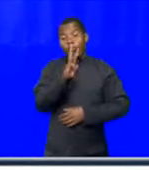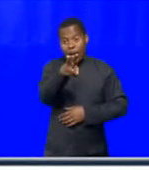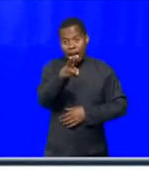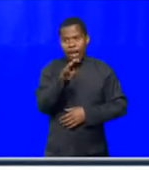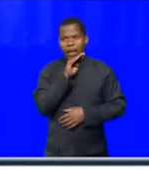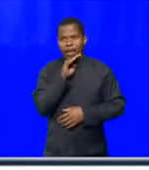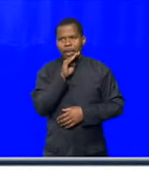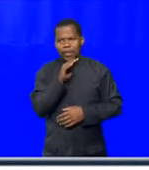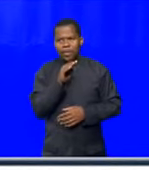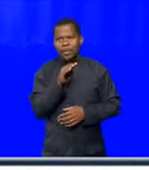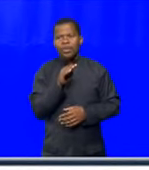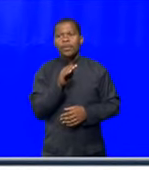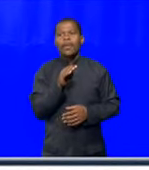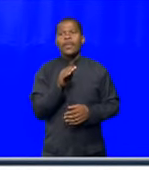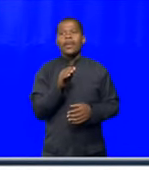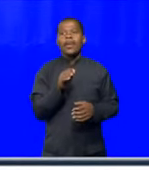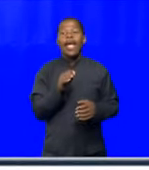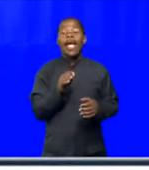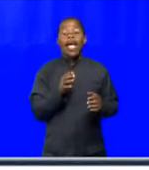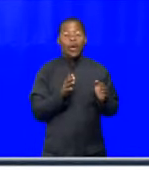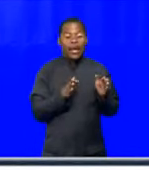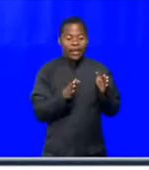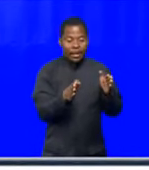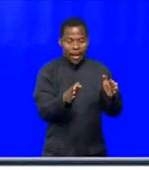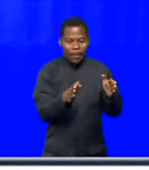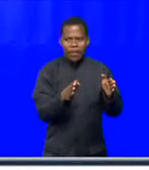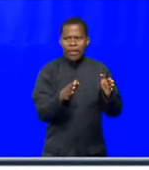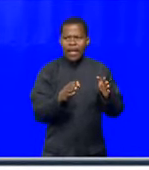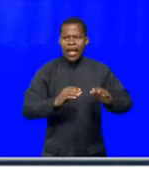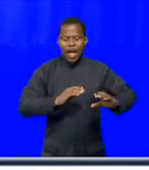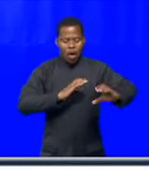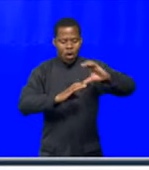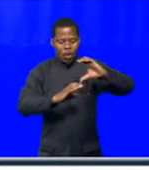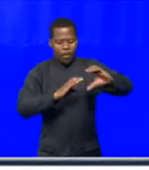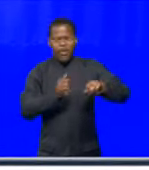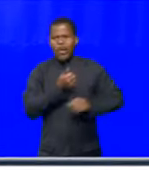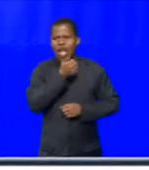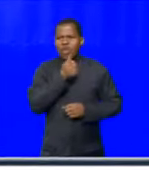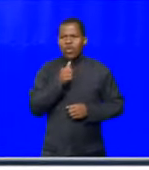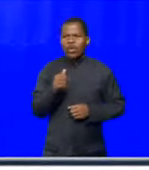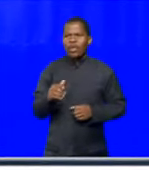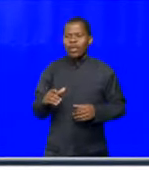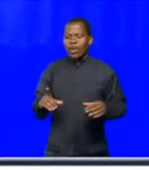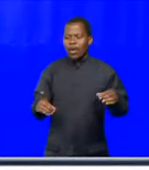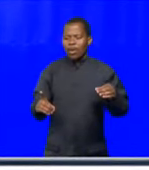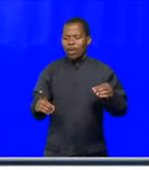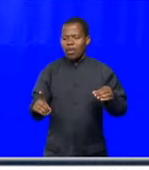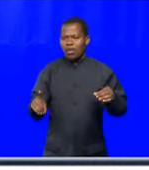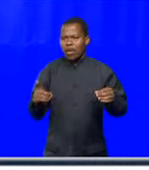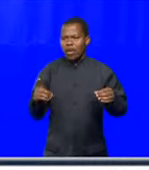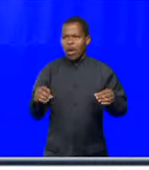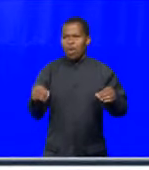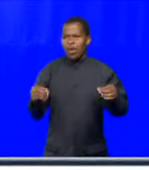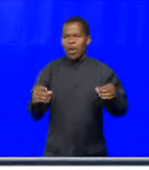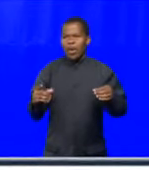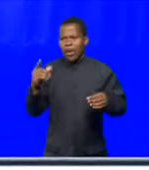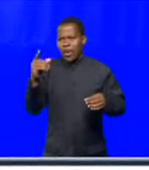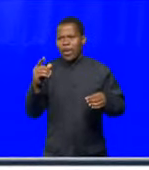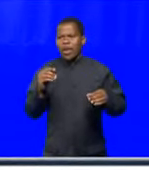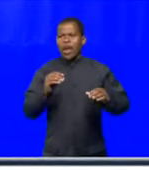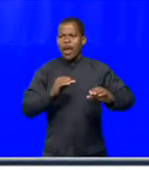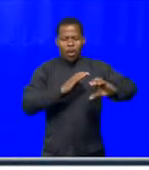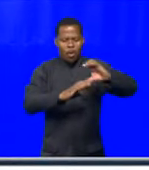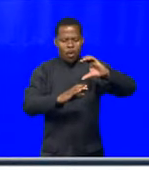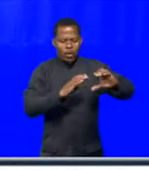industry stakeholders and users of radio communications resources, we can come together